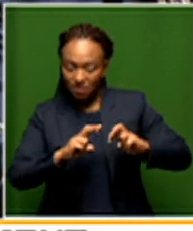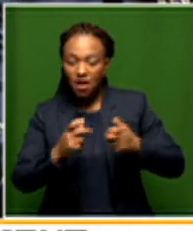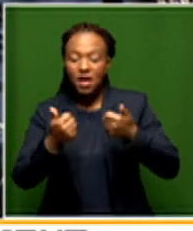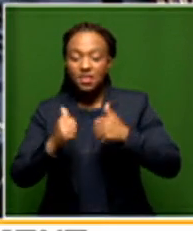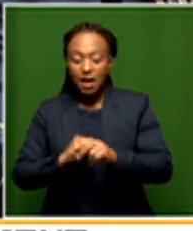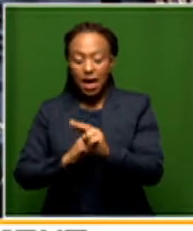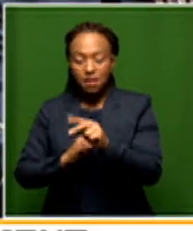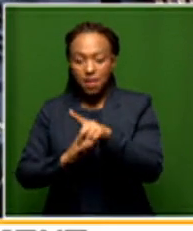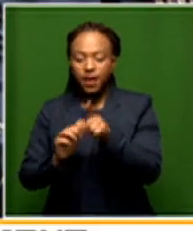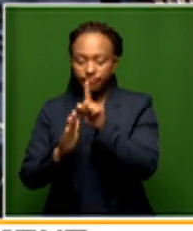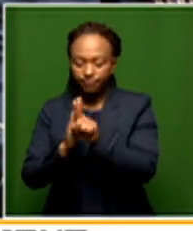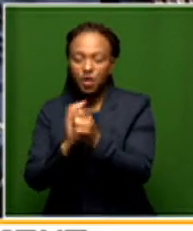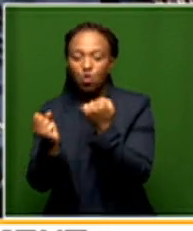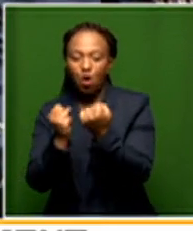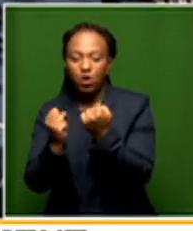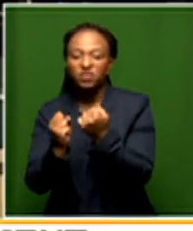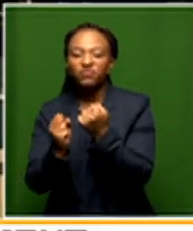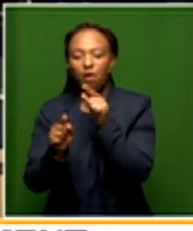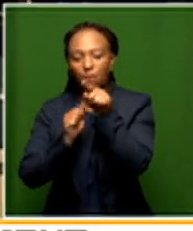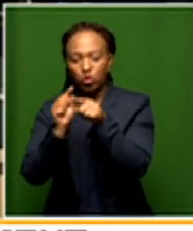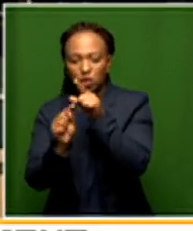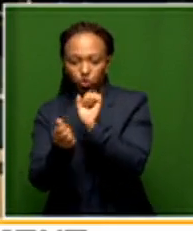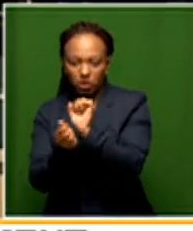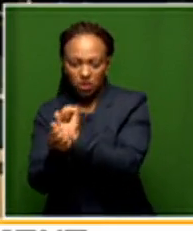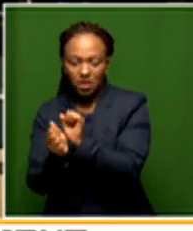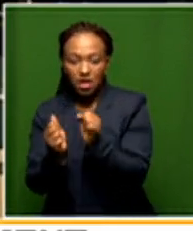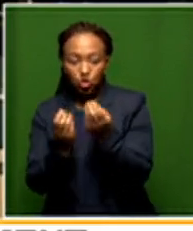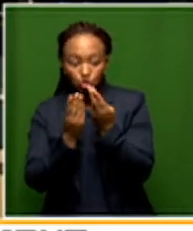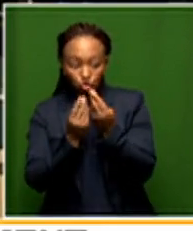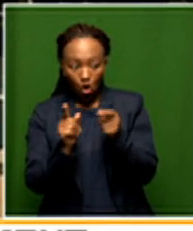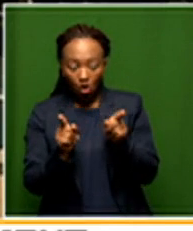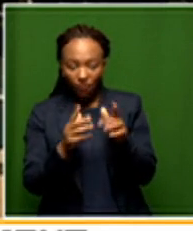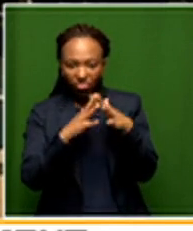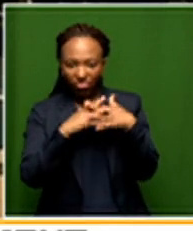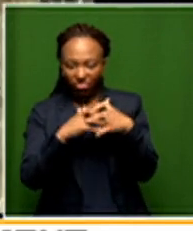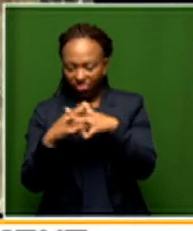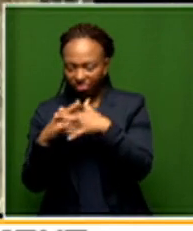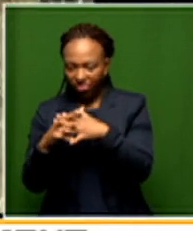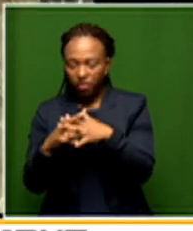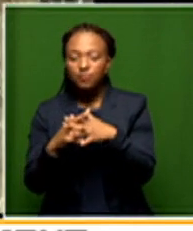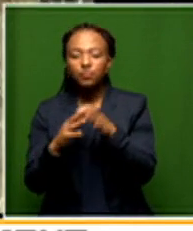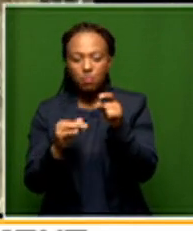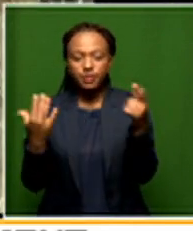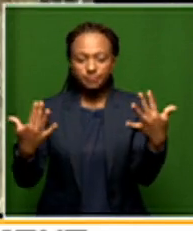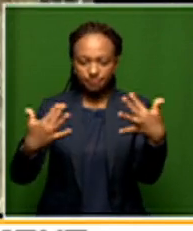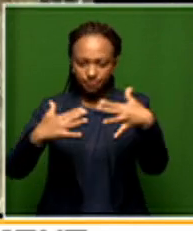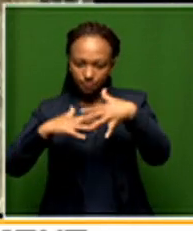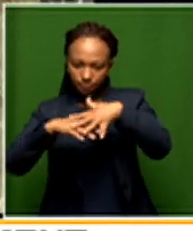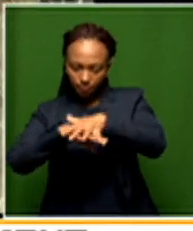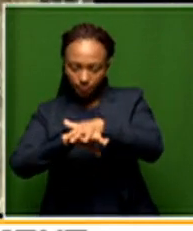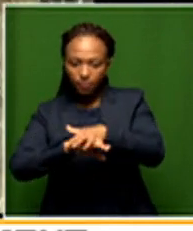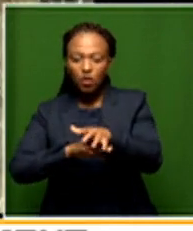NPA. So sorting out the mess is really a question of implementing